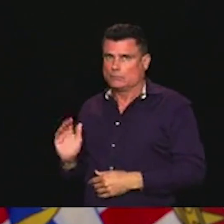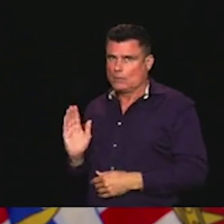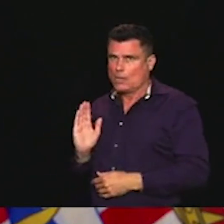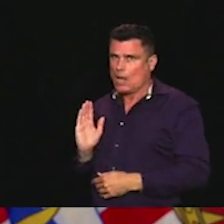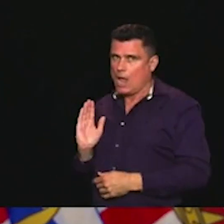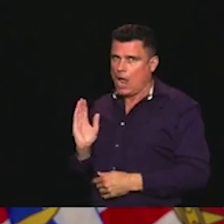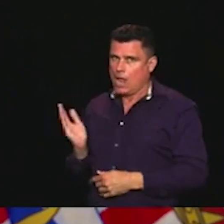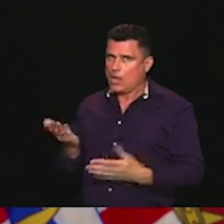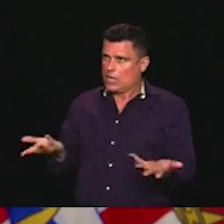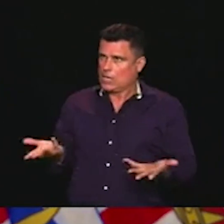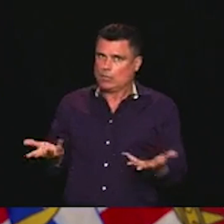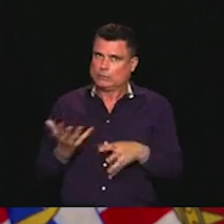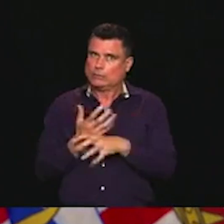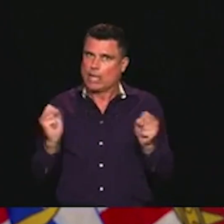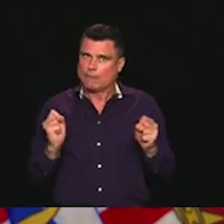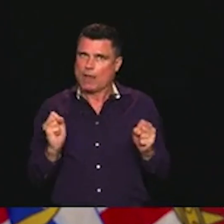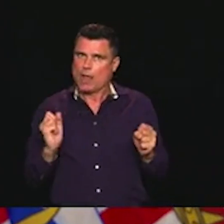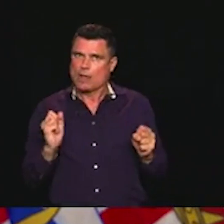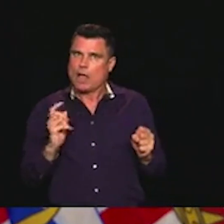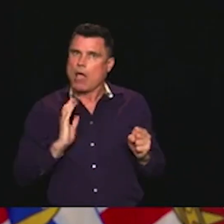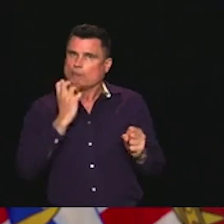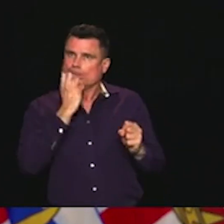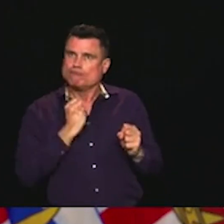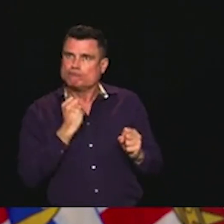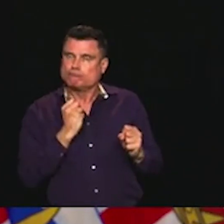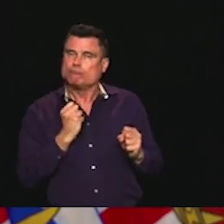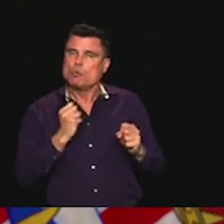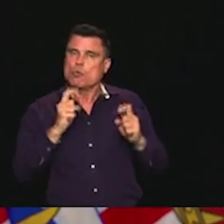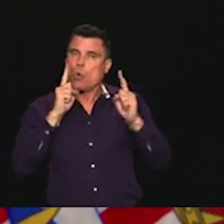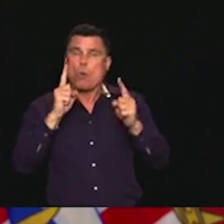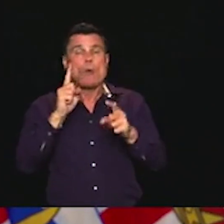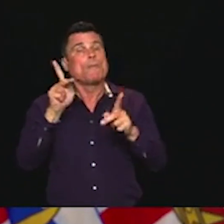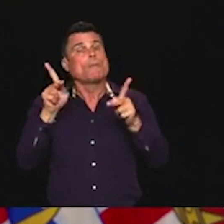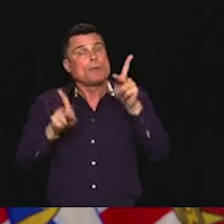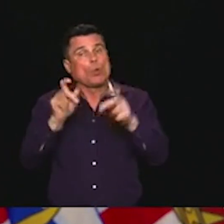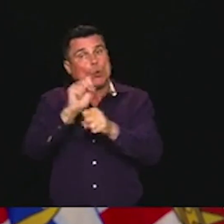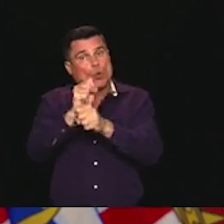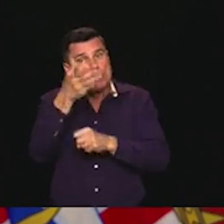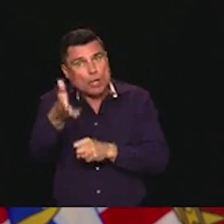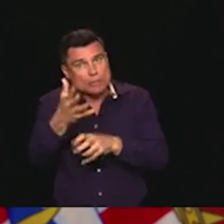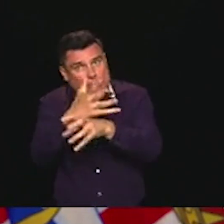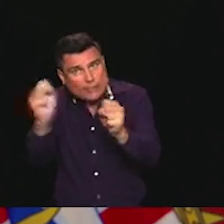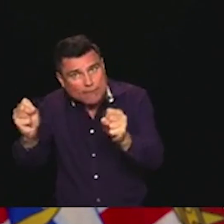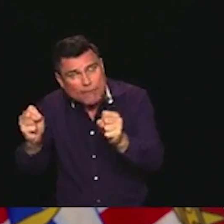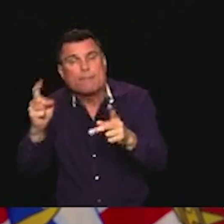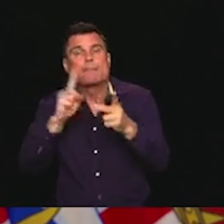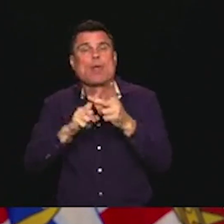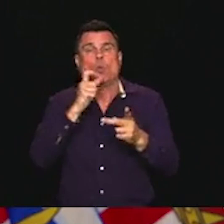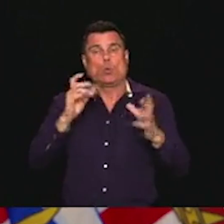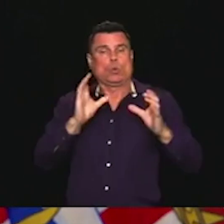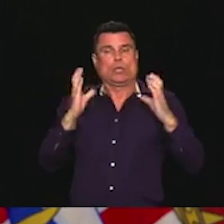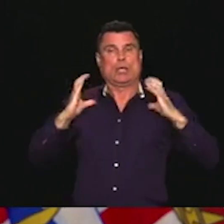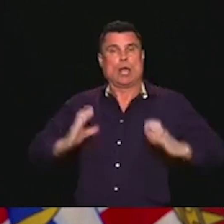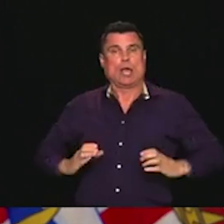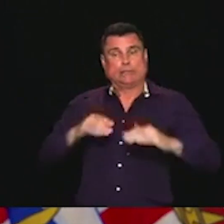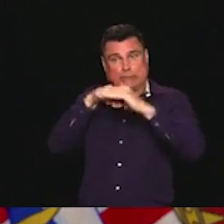your employees may have. As we know, this has been something working together between public health